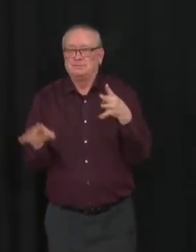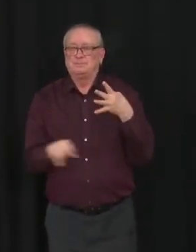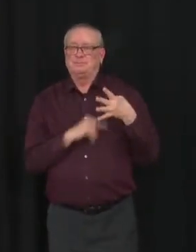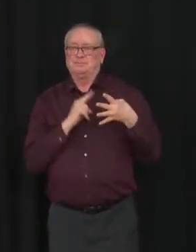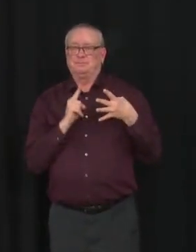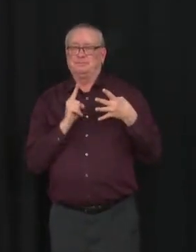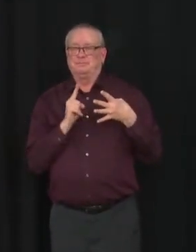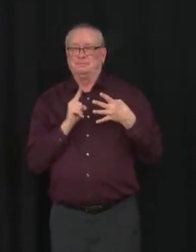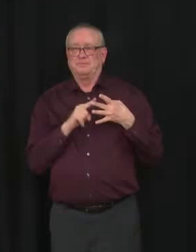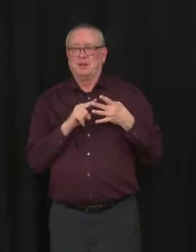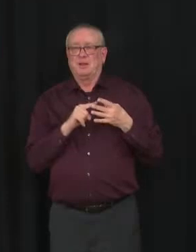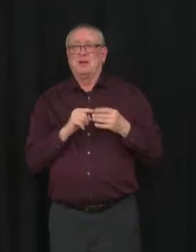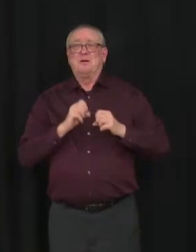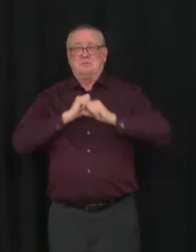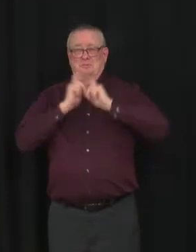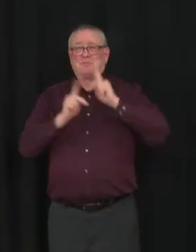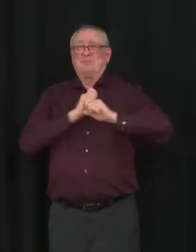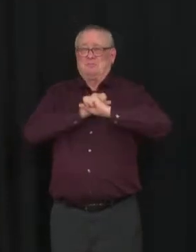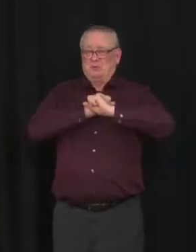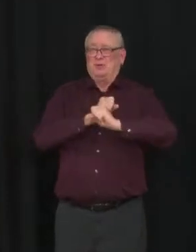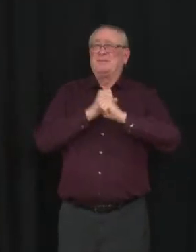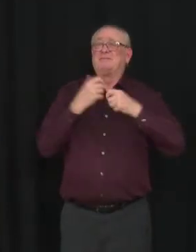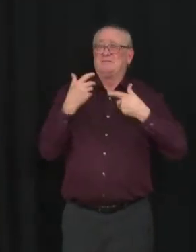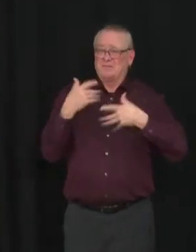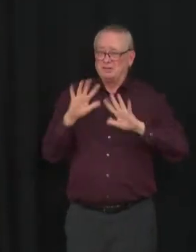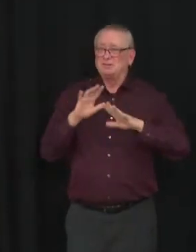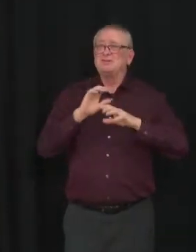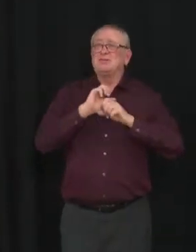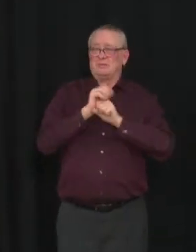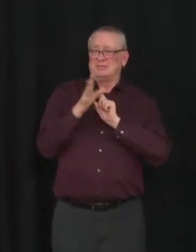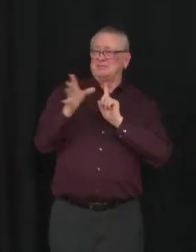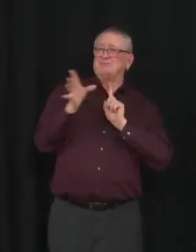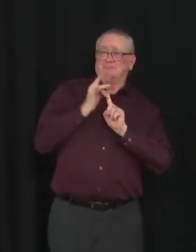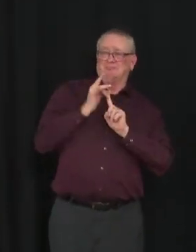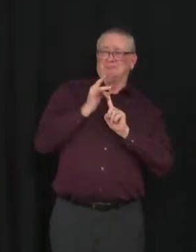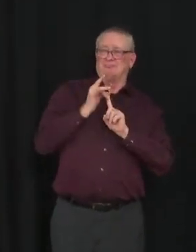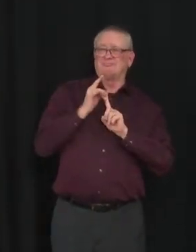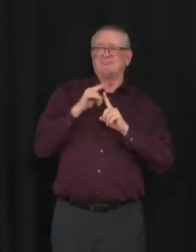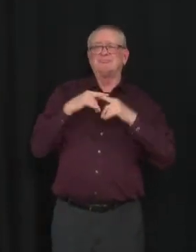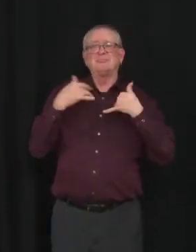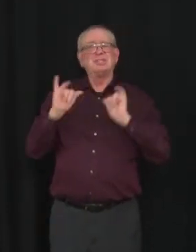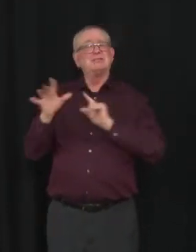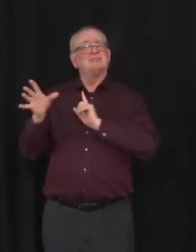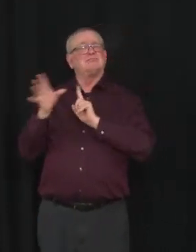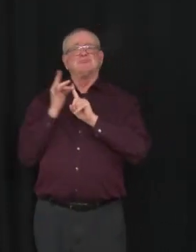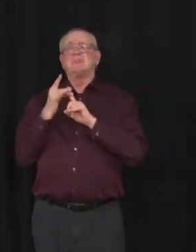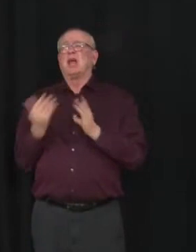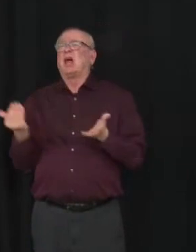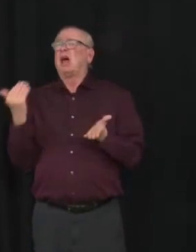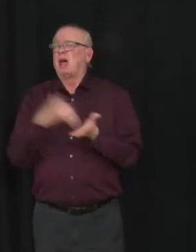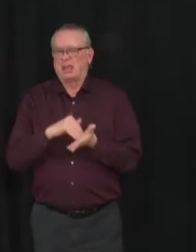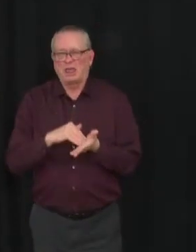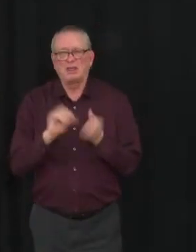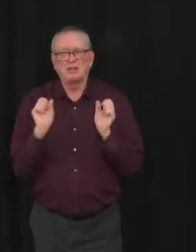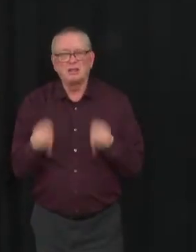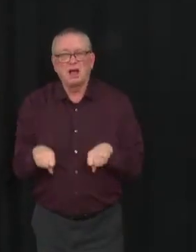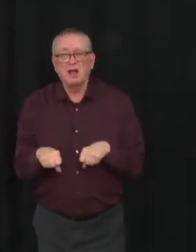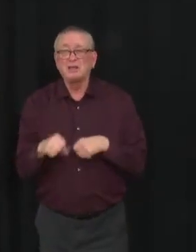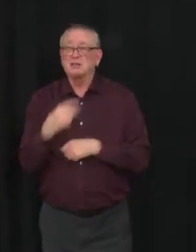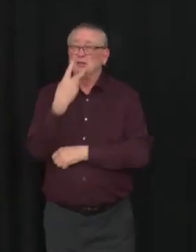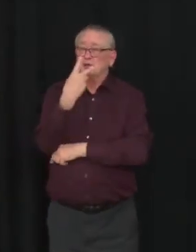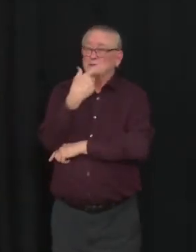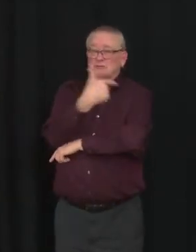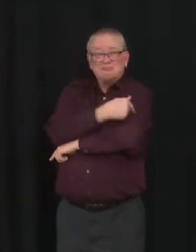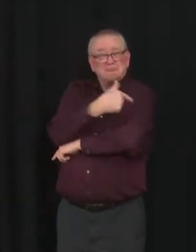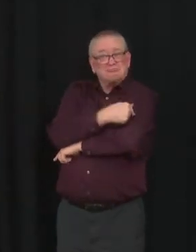immune protection both from previous disease and from those who have 2 doses of vaccine. We know that 2 doses of vaccine